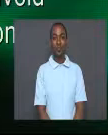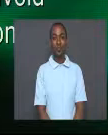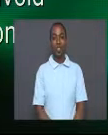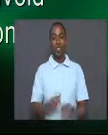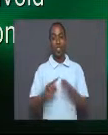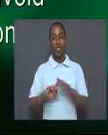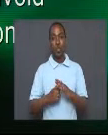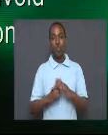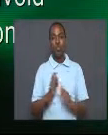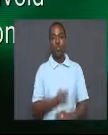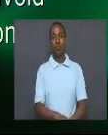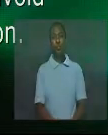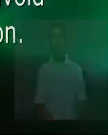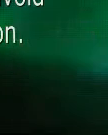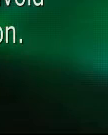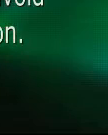Begin.